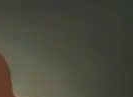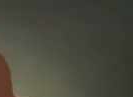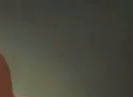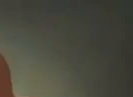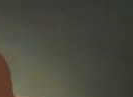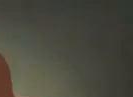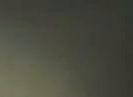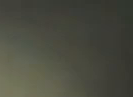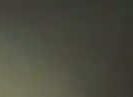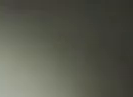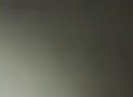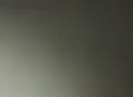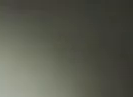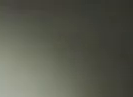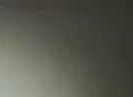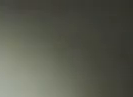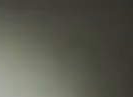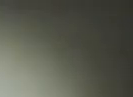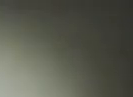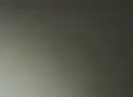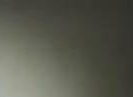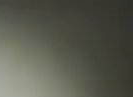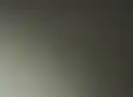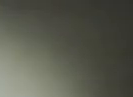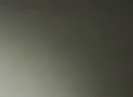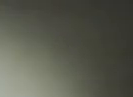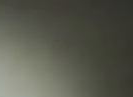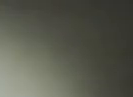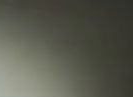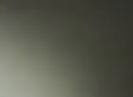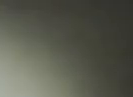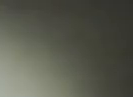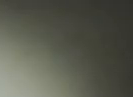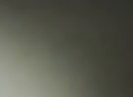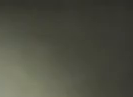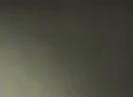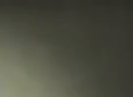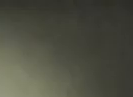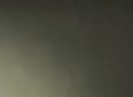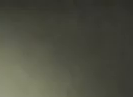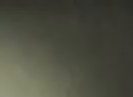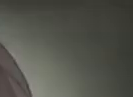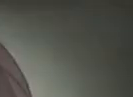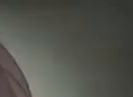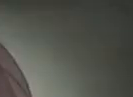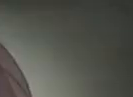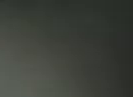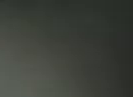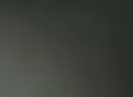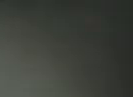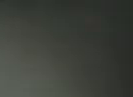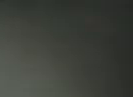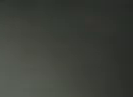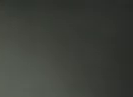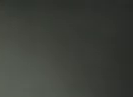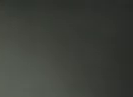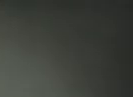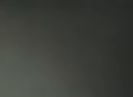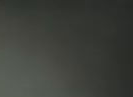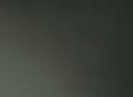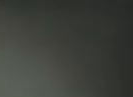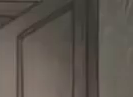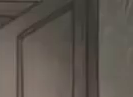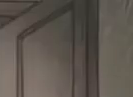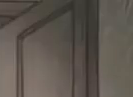If a mask is not available, WHO still recommends breastfeeding, as benefits outweigh the potential risk